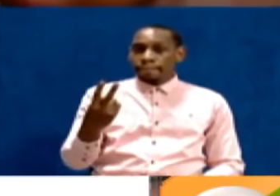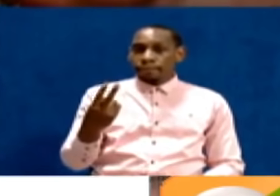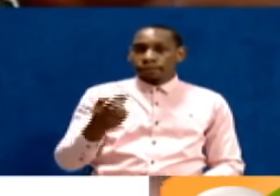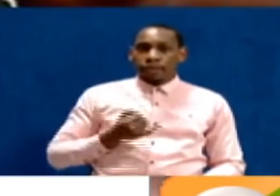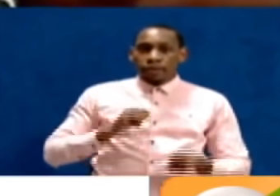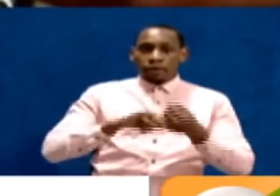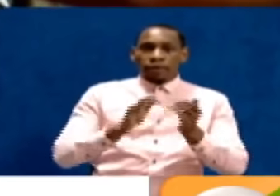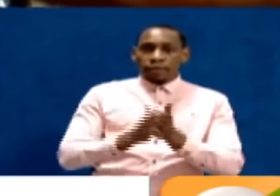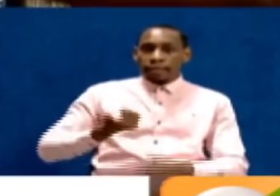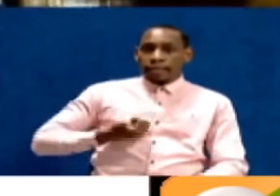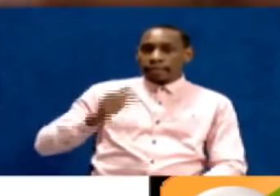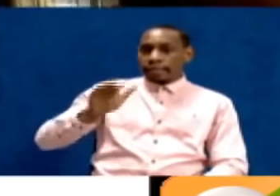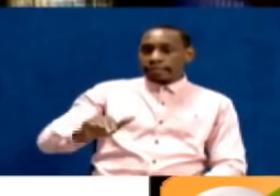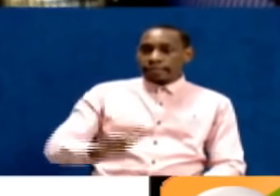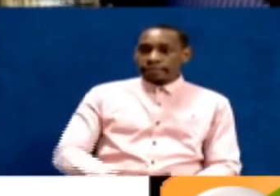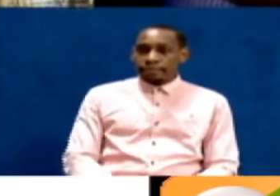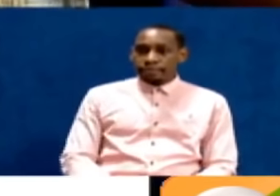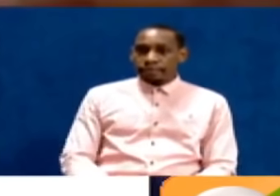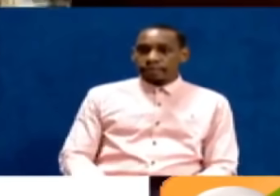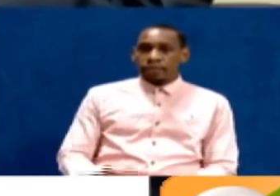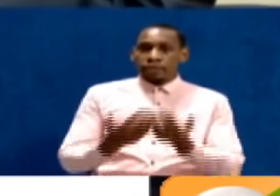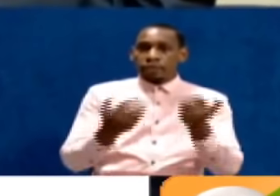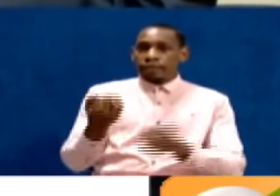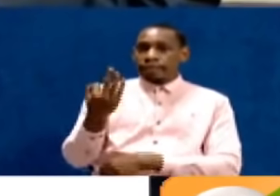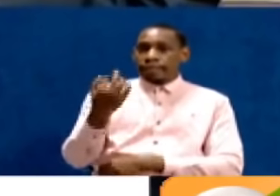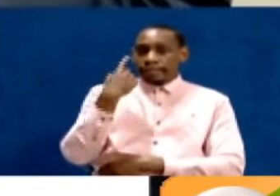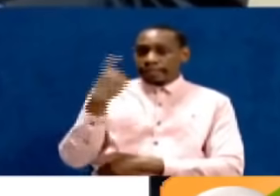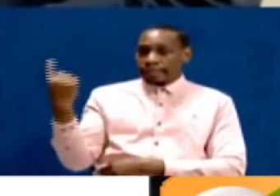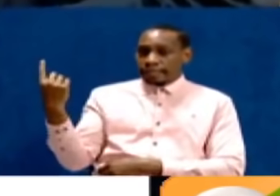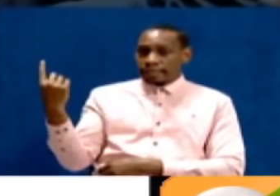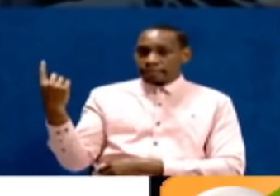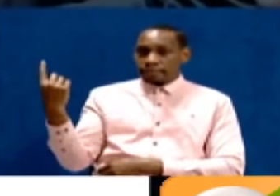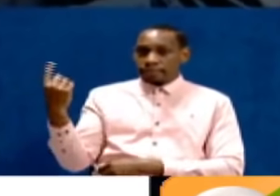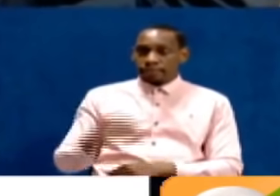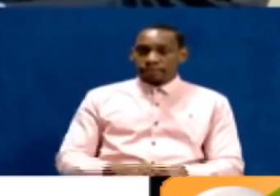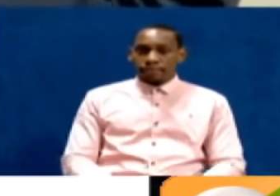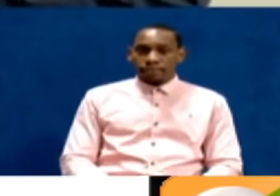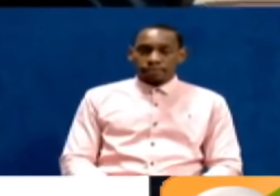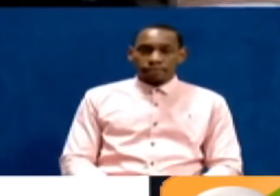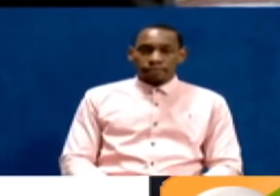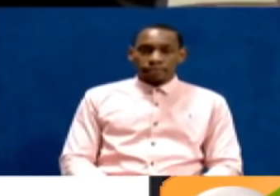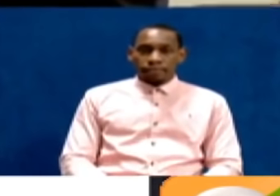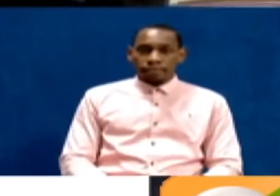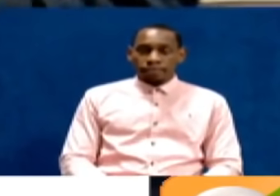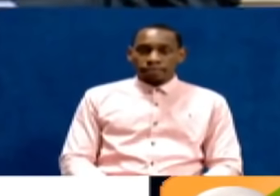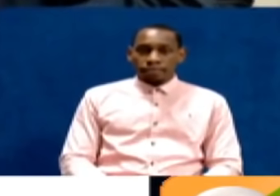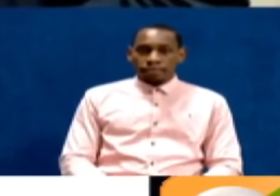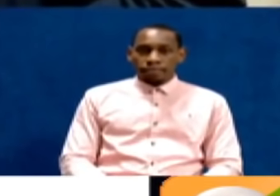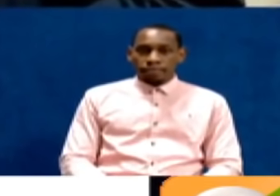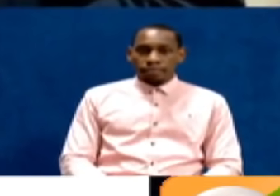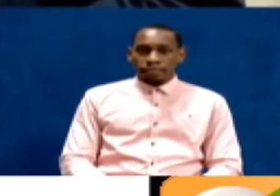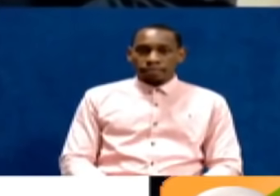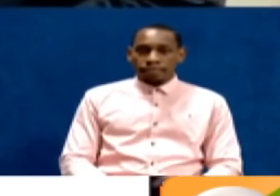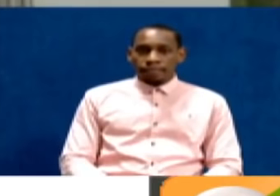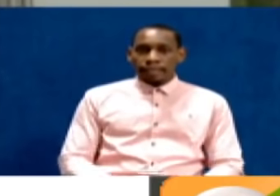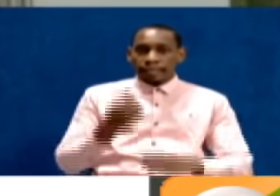My wife and my daughter. Mm-hmm. So three children. Three children. Uh-huh. Yeah. All teenagers? No. They're now in